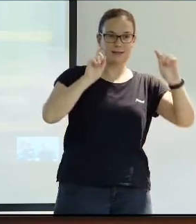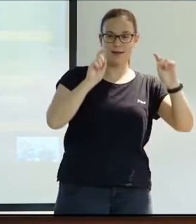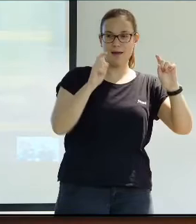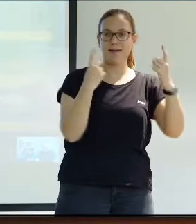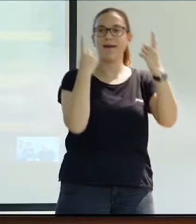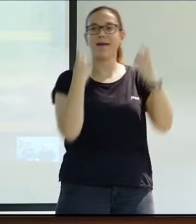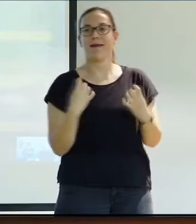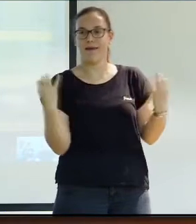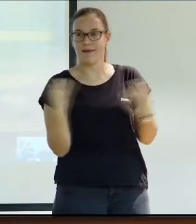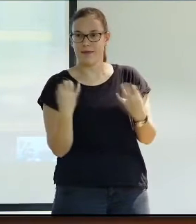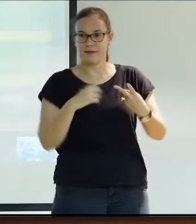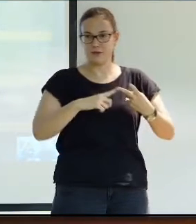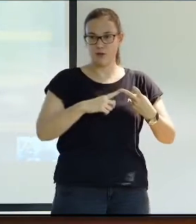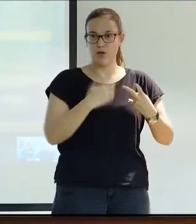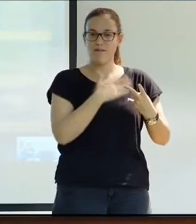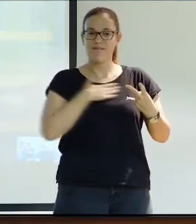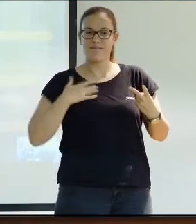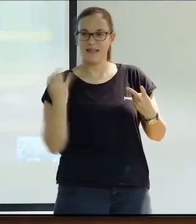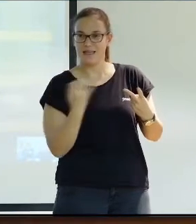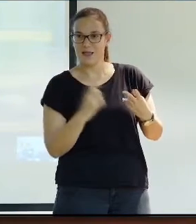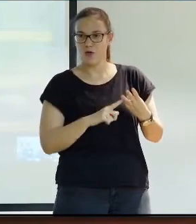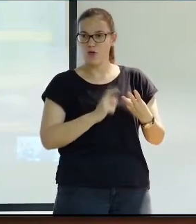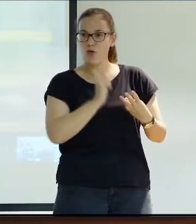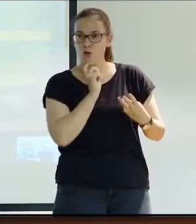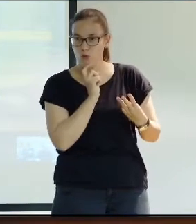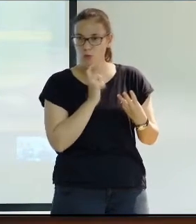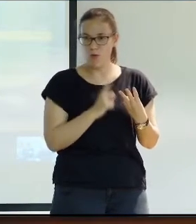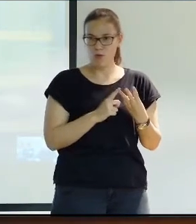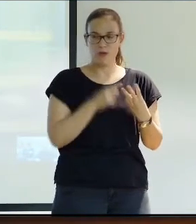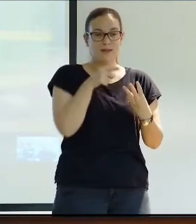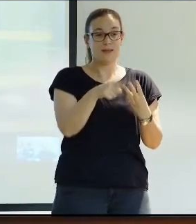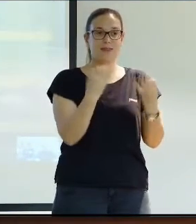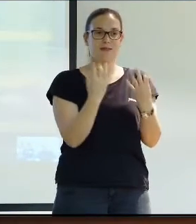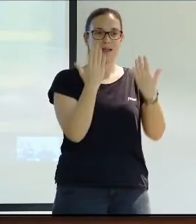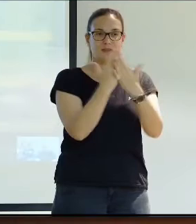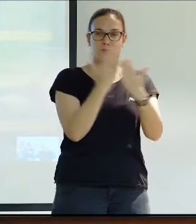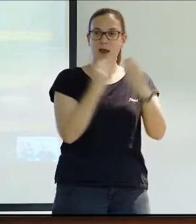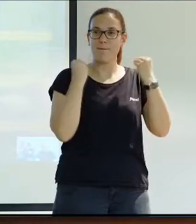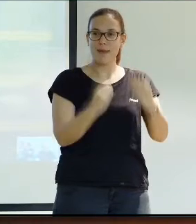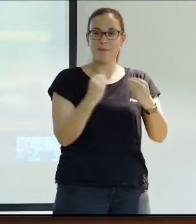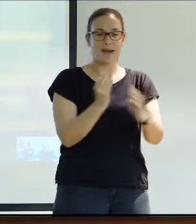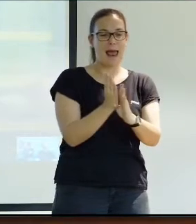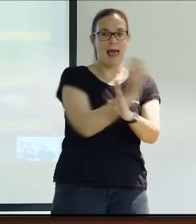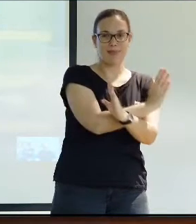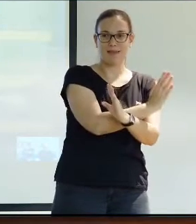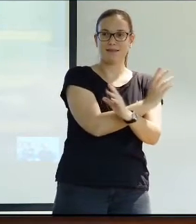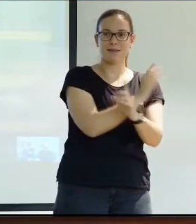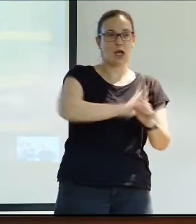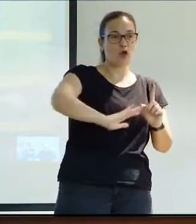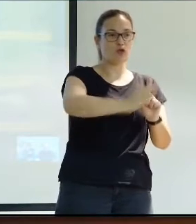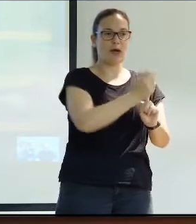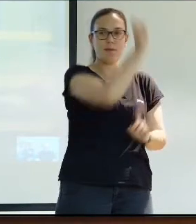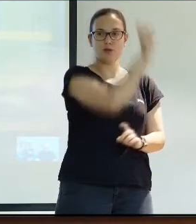about deciding who is going to be the assistant and what kind